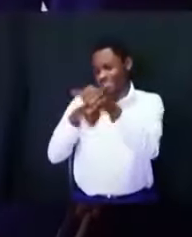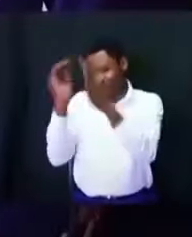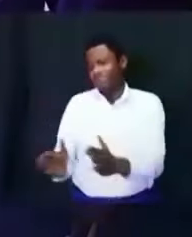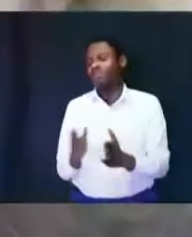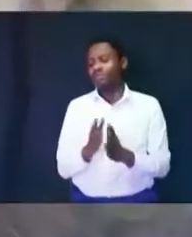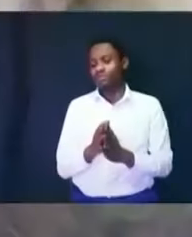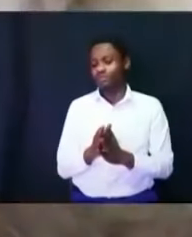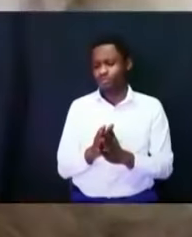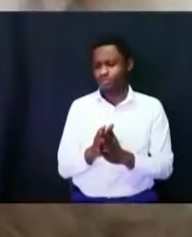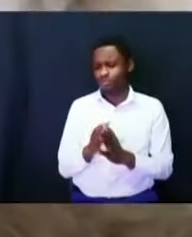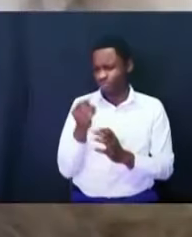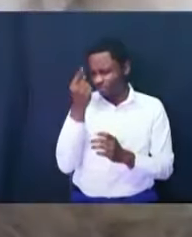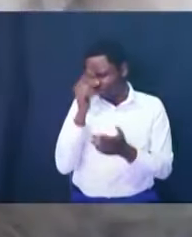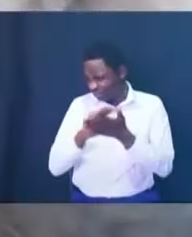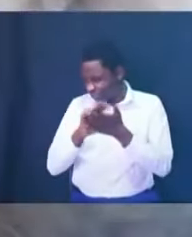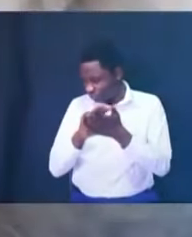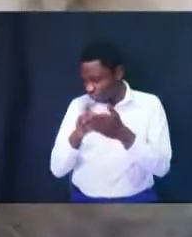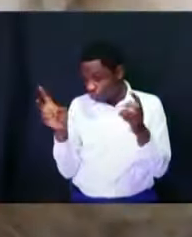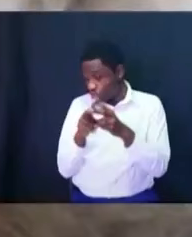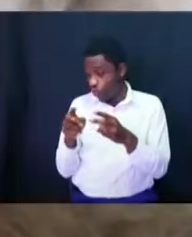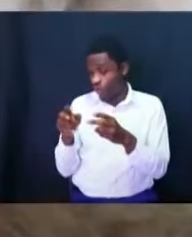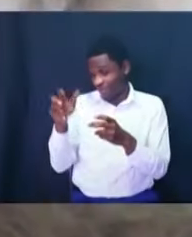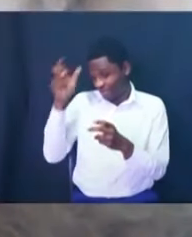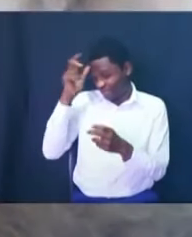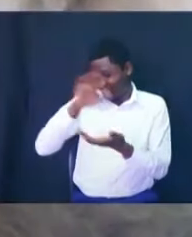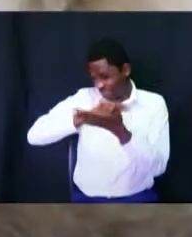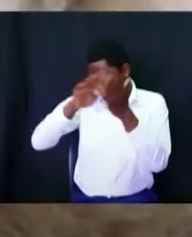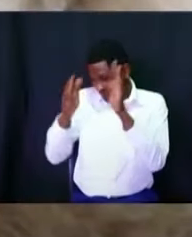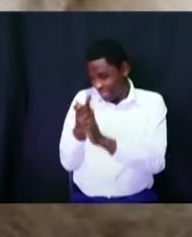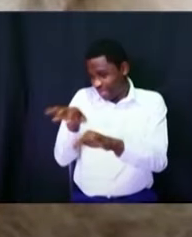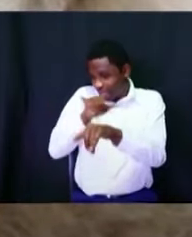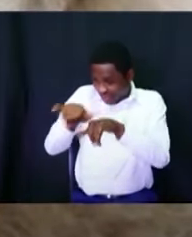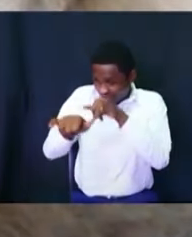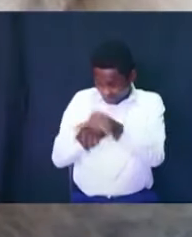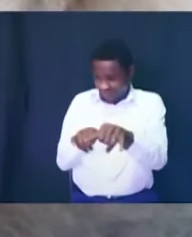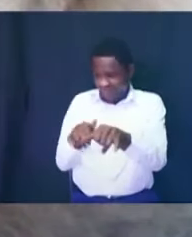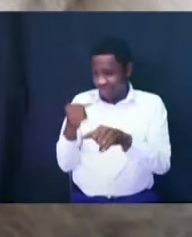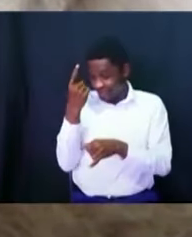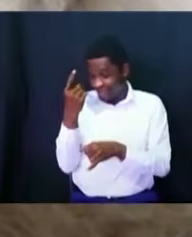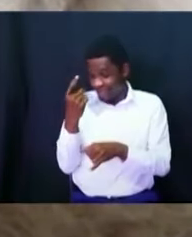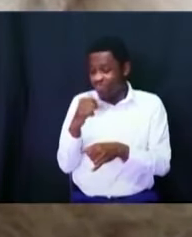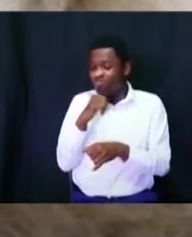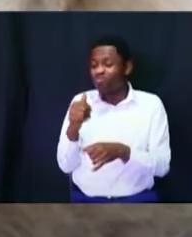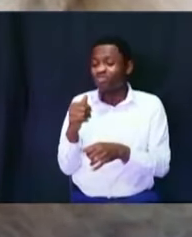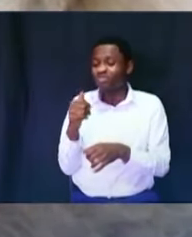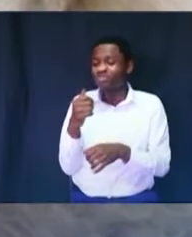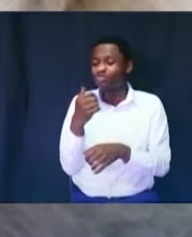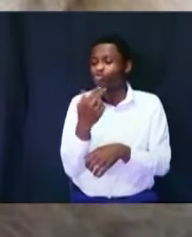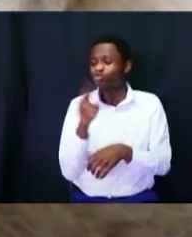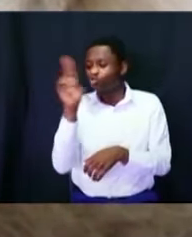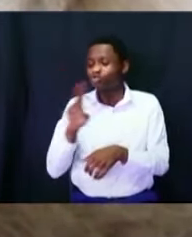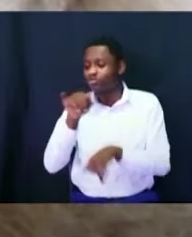deceiver that is who he has become not that was not how he was